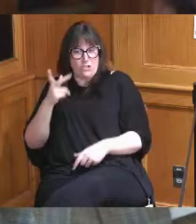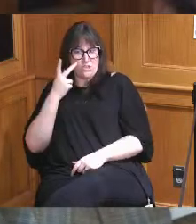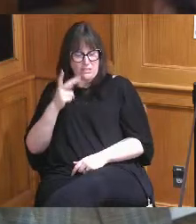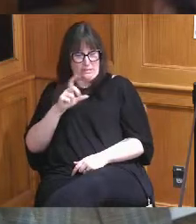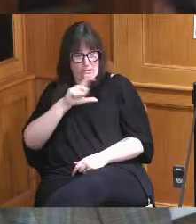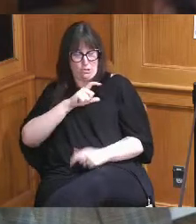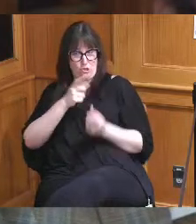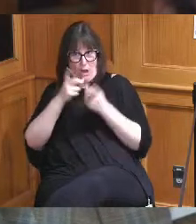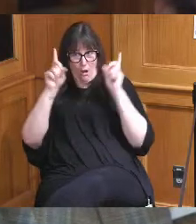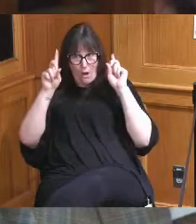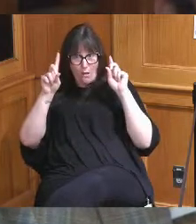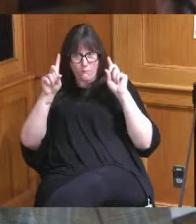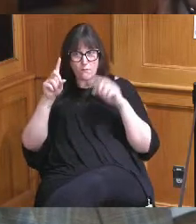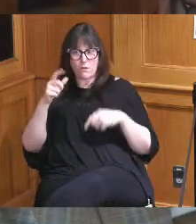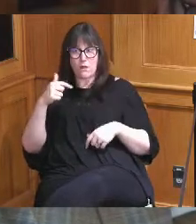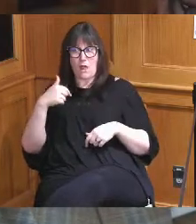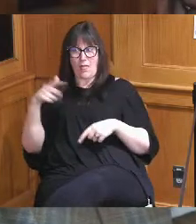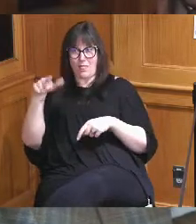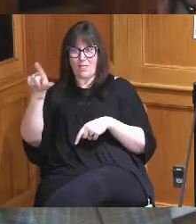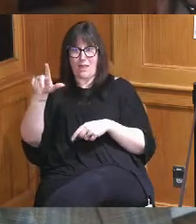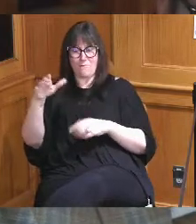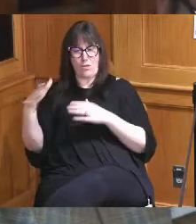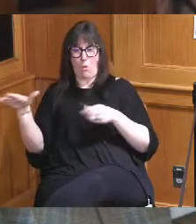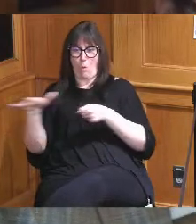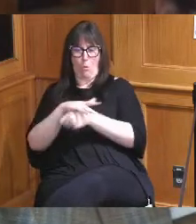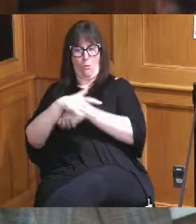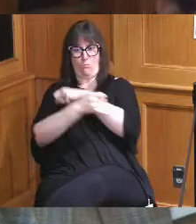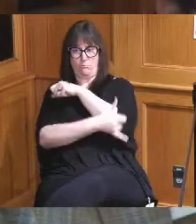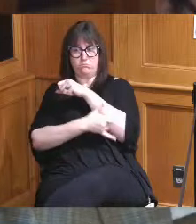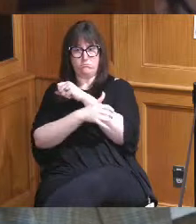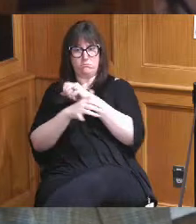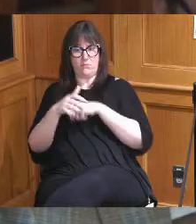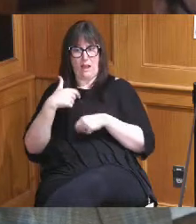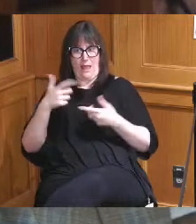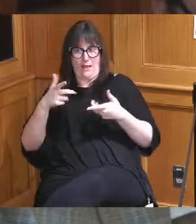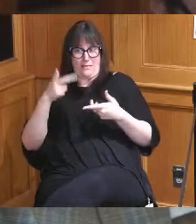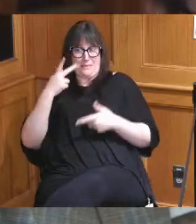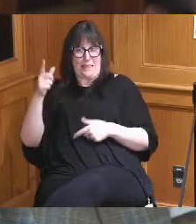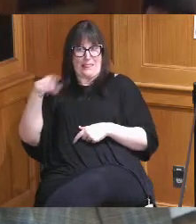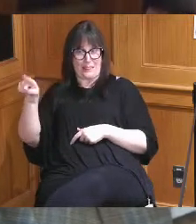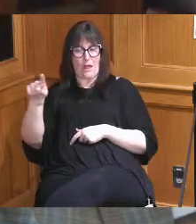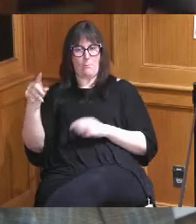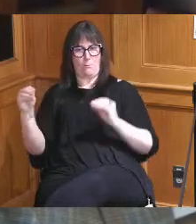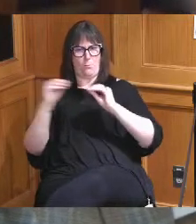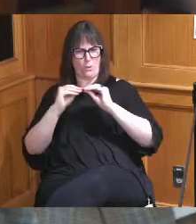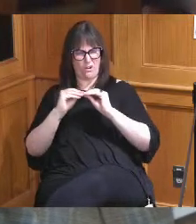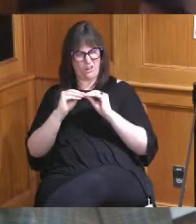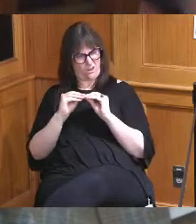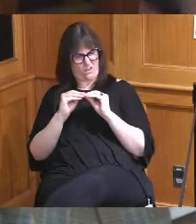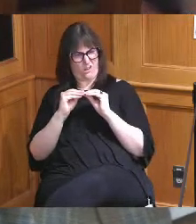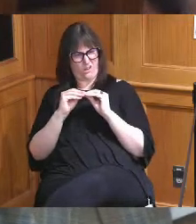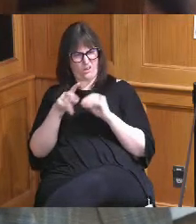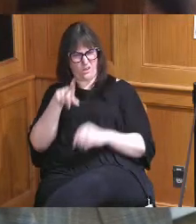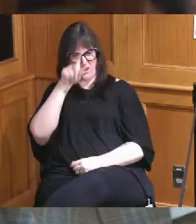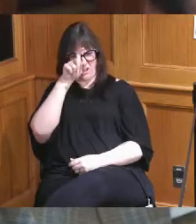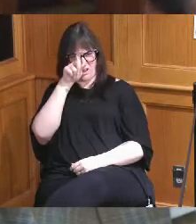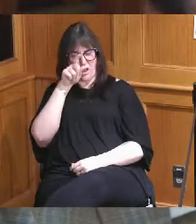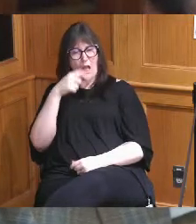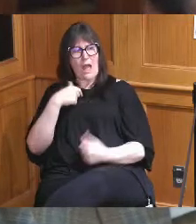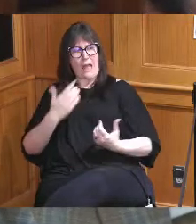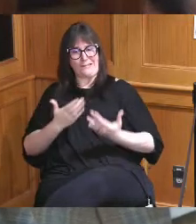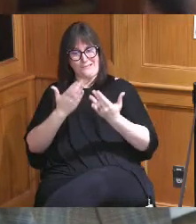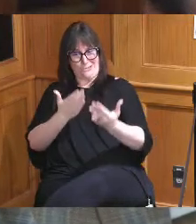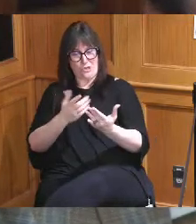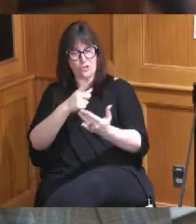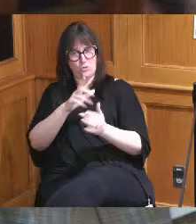even, we got police department downtown Cincinnati, and I end up seeing them. So I would recommend that you